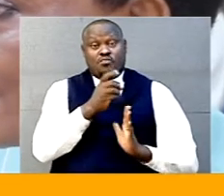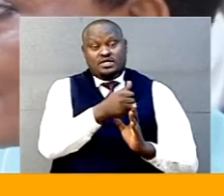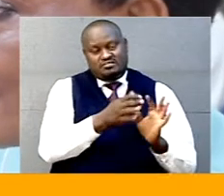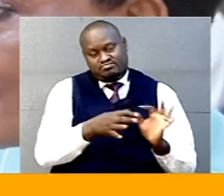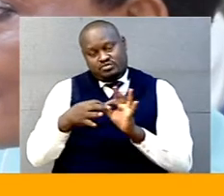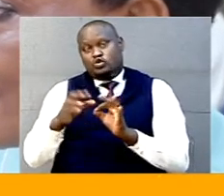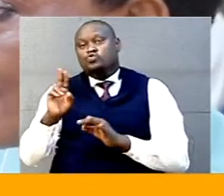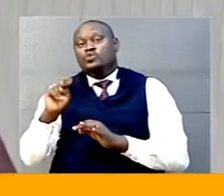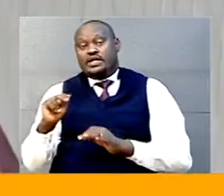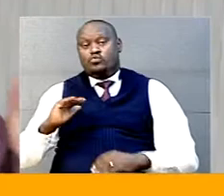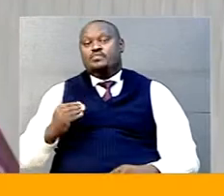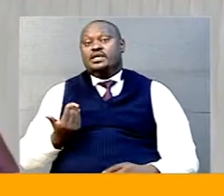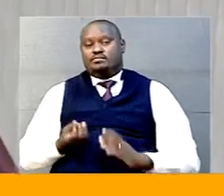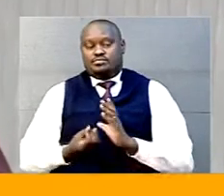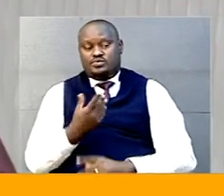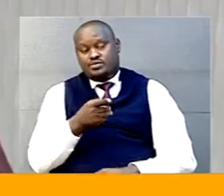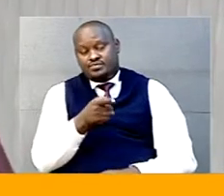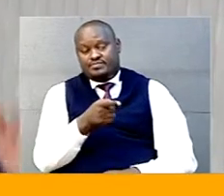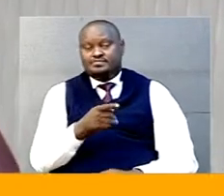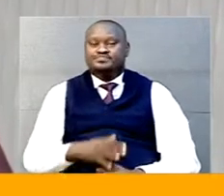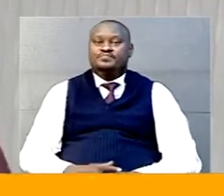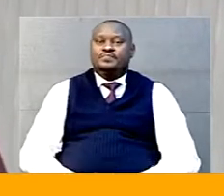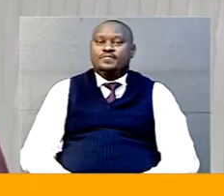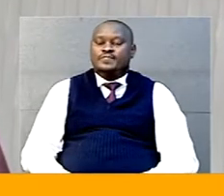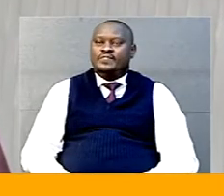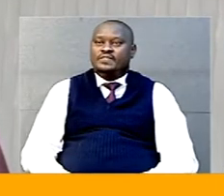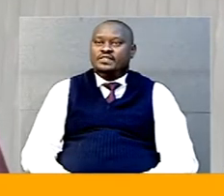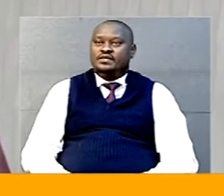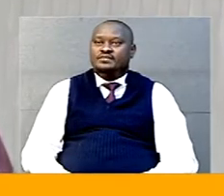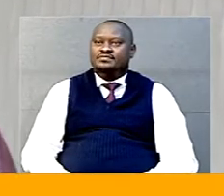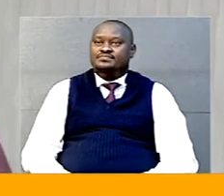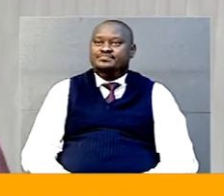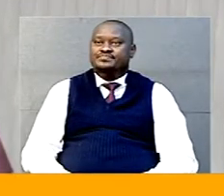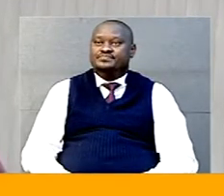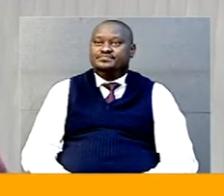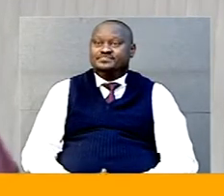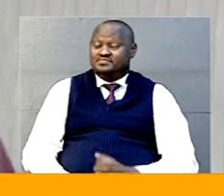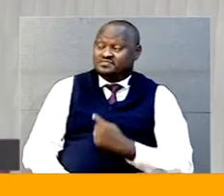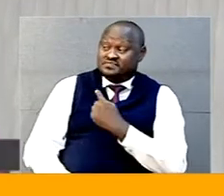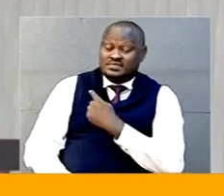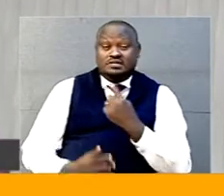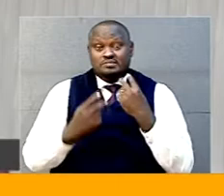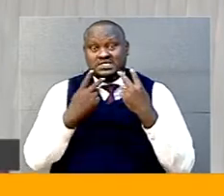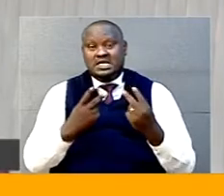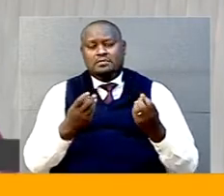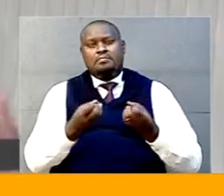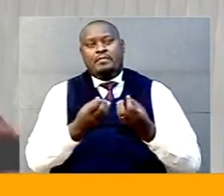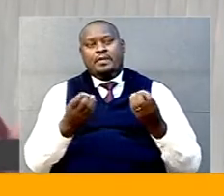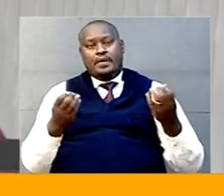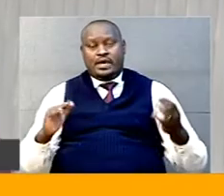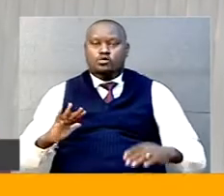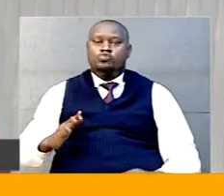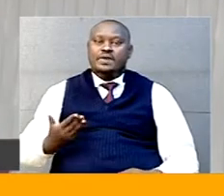with UN Women. Secretary General's envoys, they are always men. You don't see the women, yet there are many women on this continent who